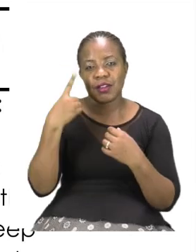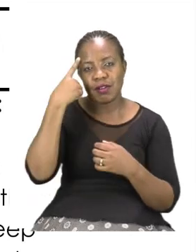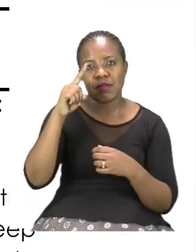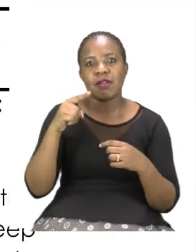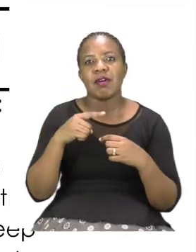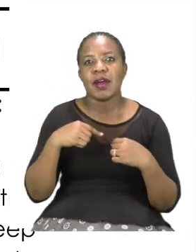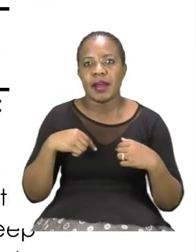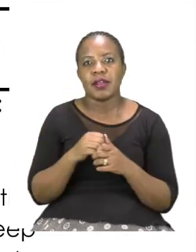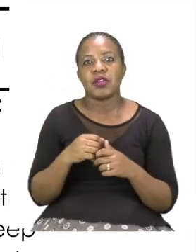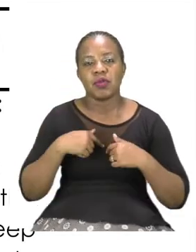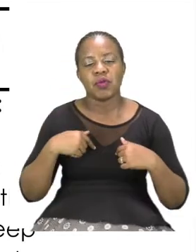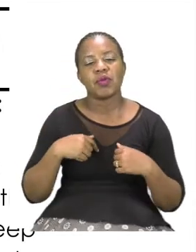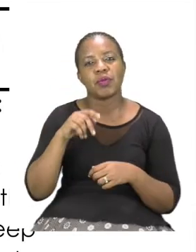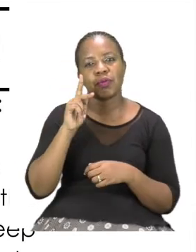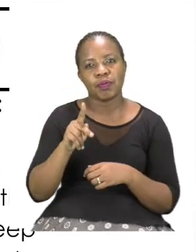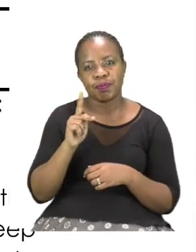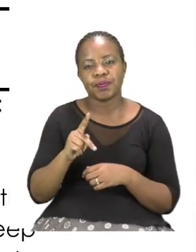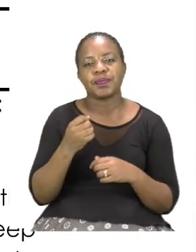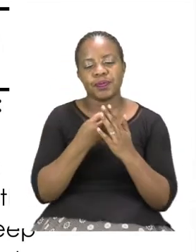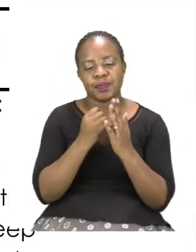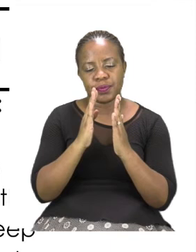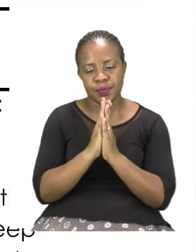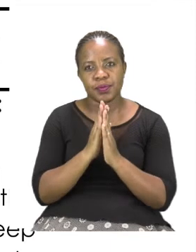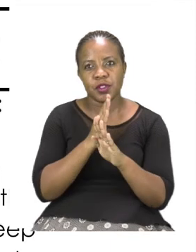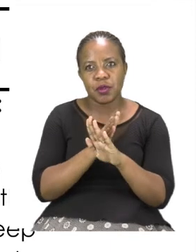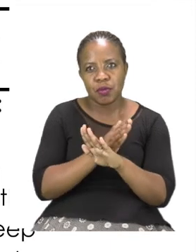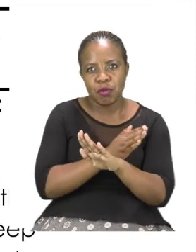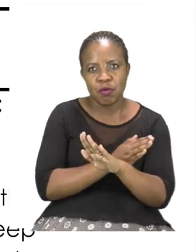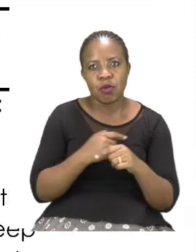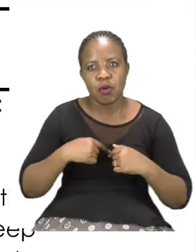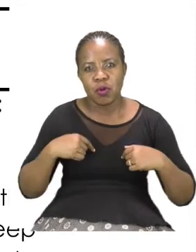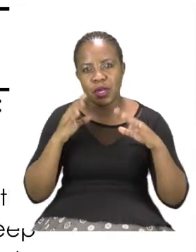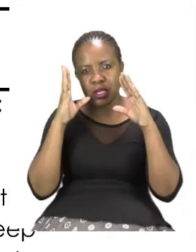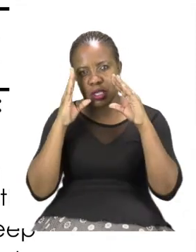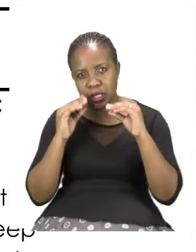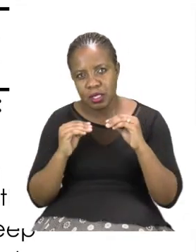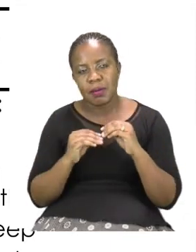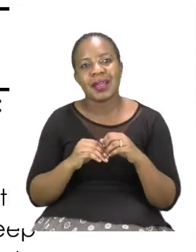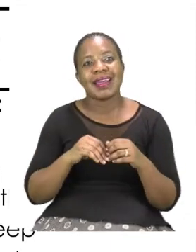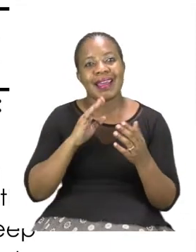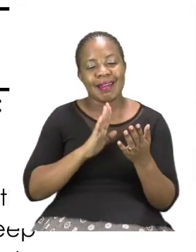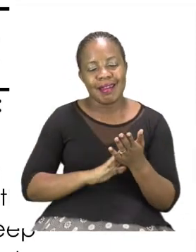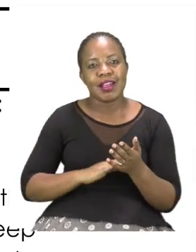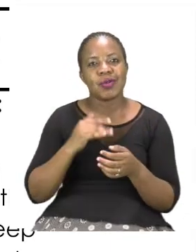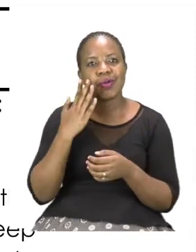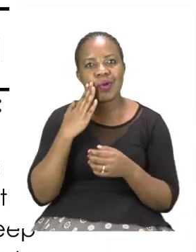up. This is a special time to celebrate God's